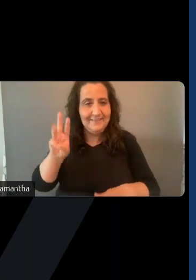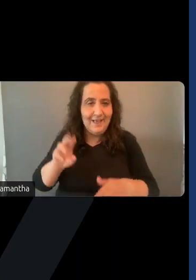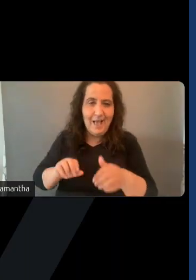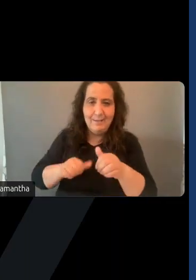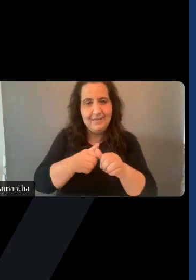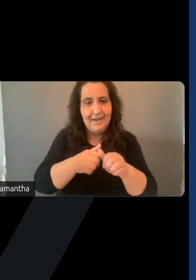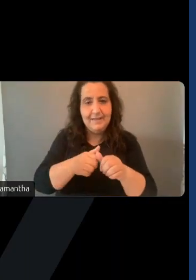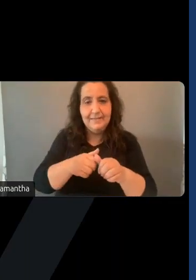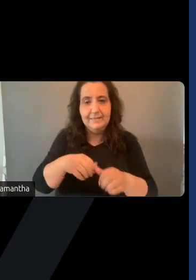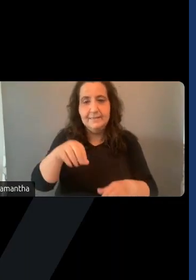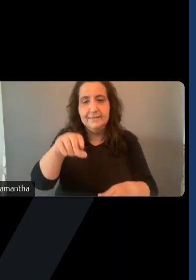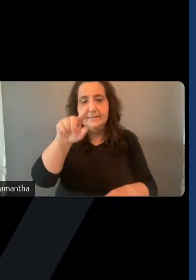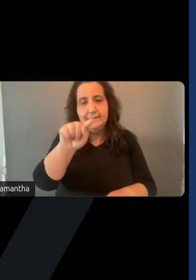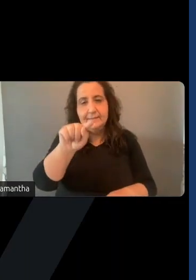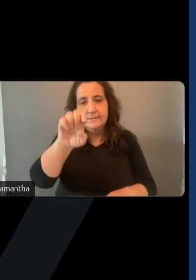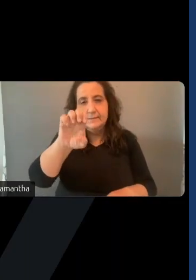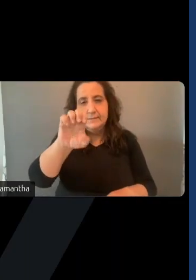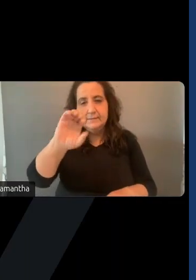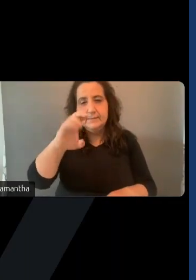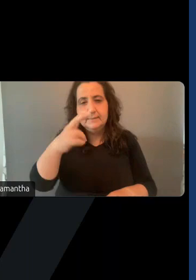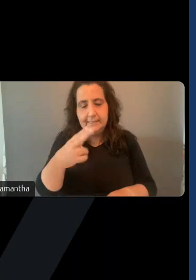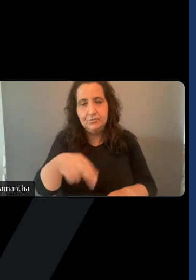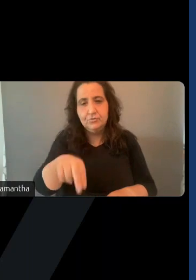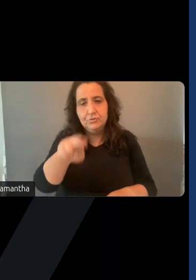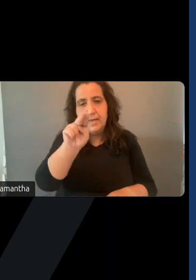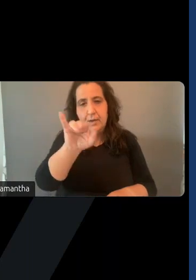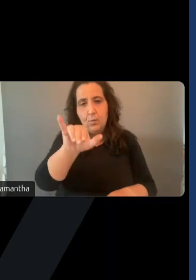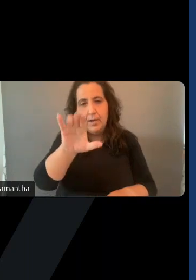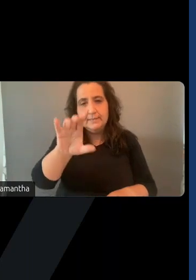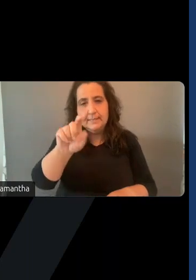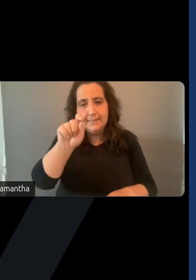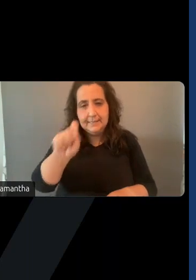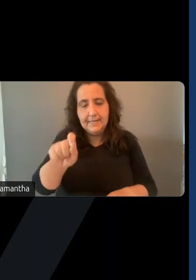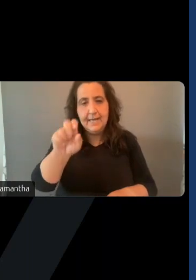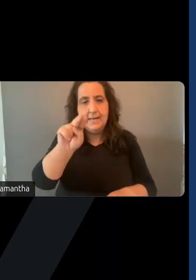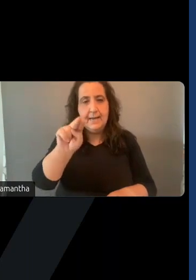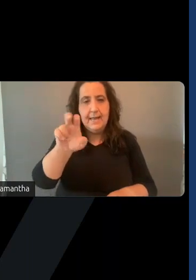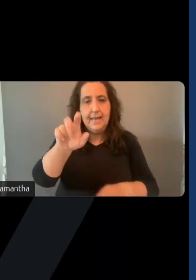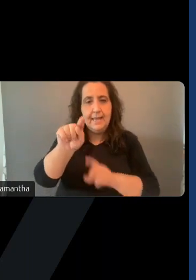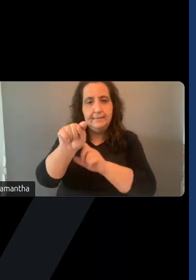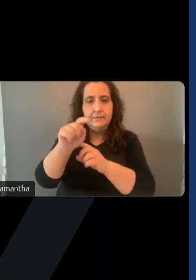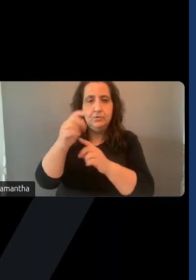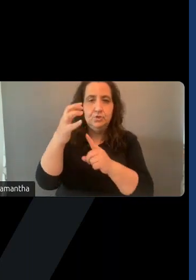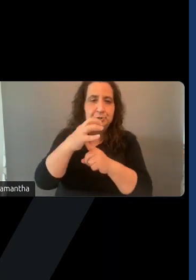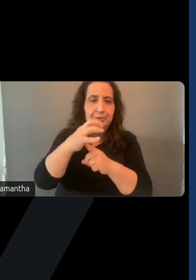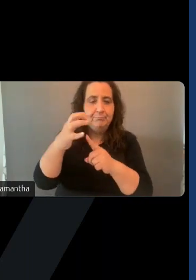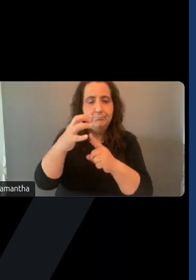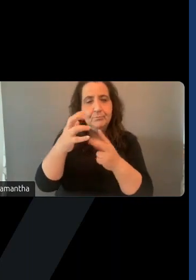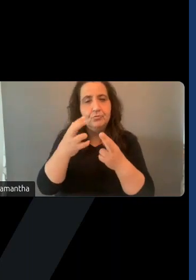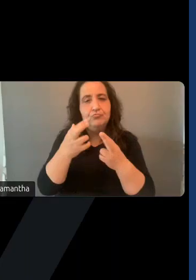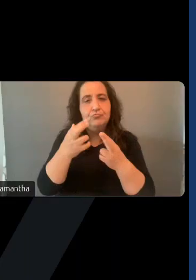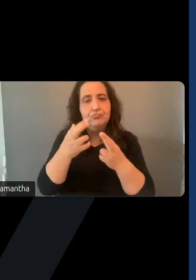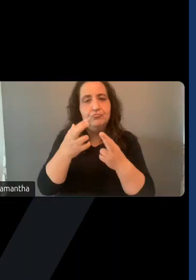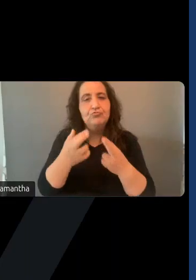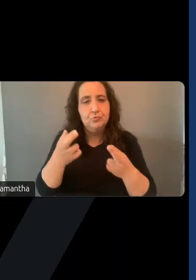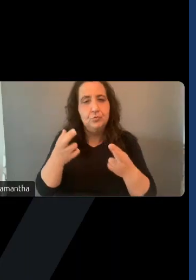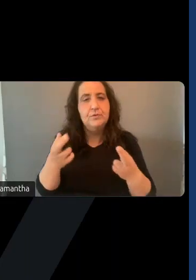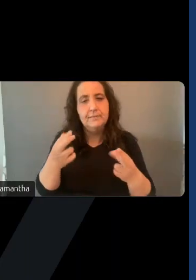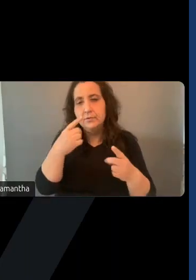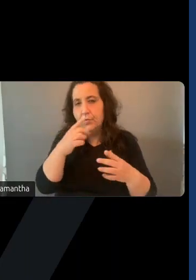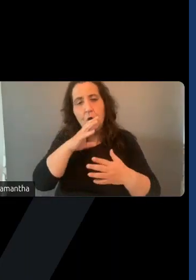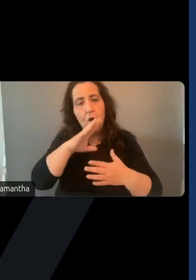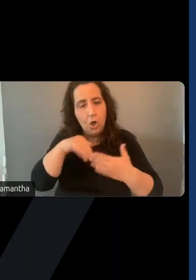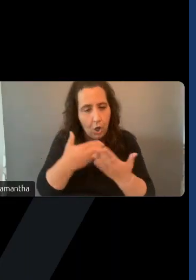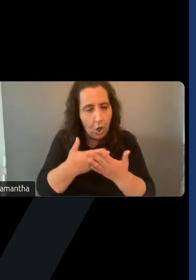at teachnyc.net. It is the ultimate resource, for all things